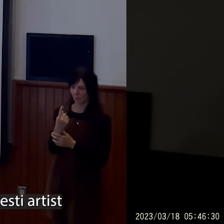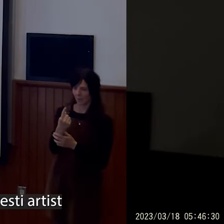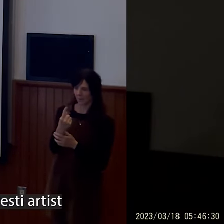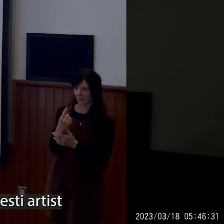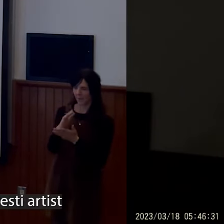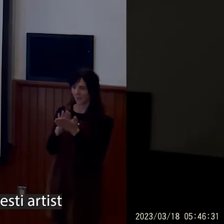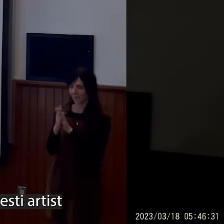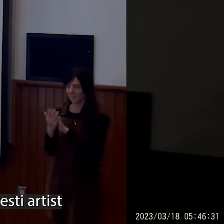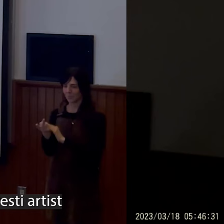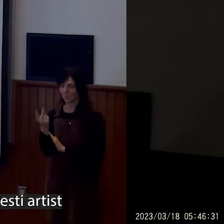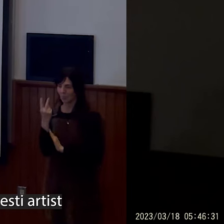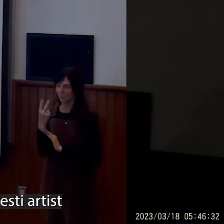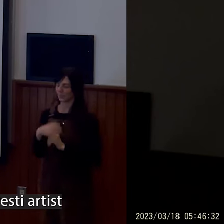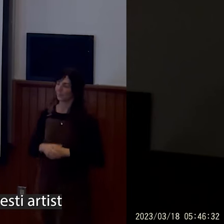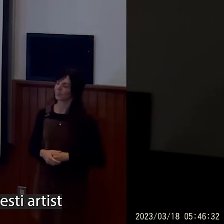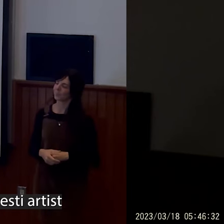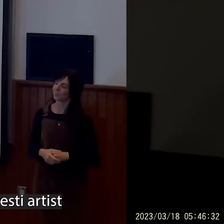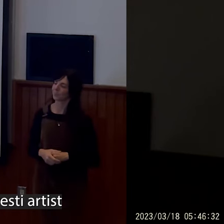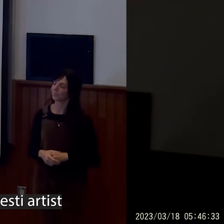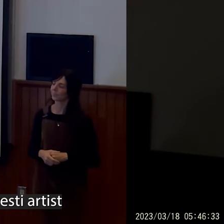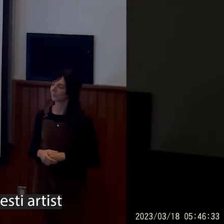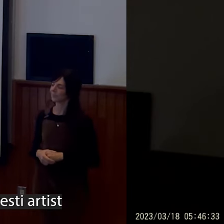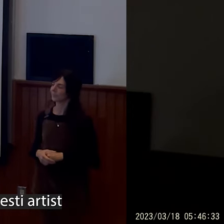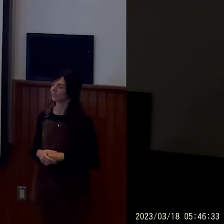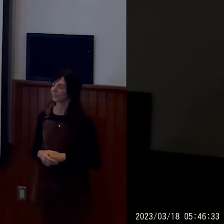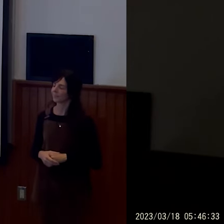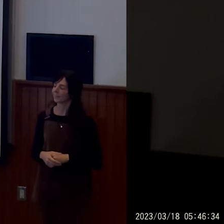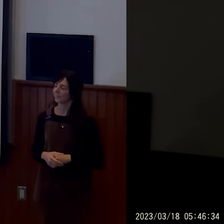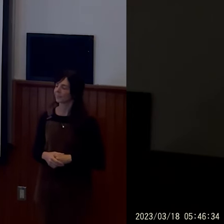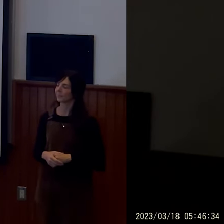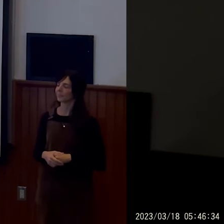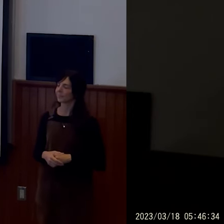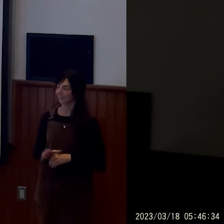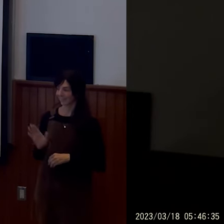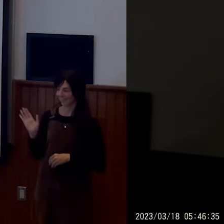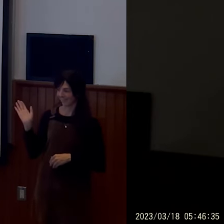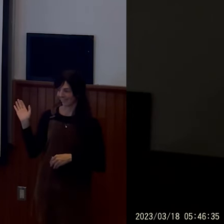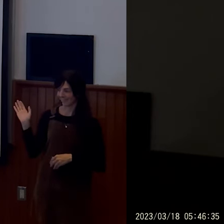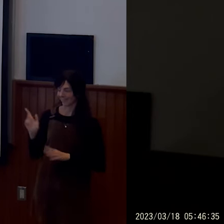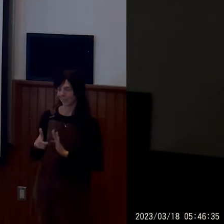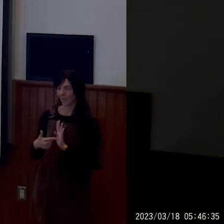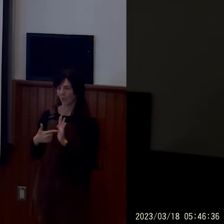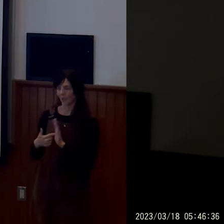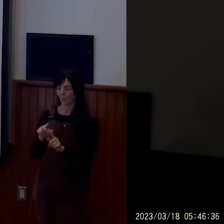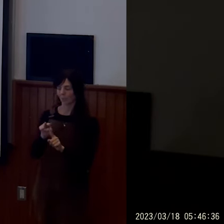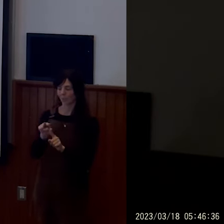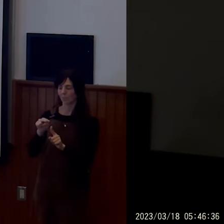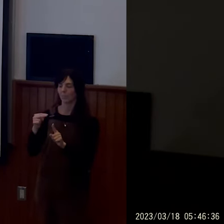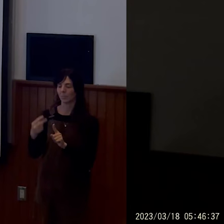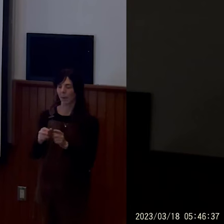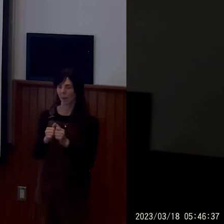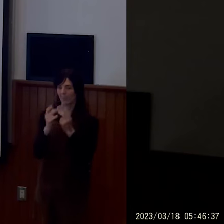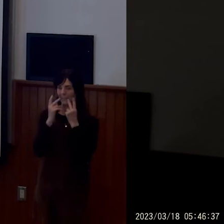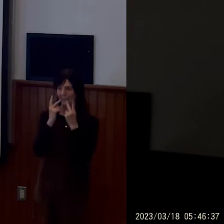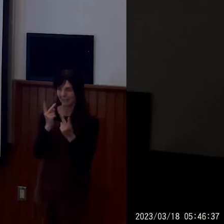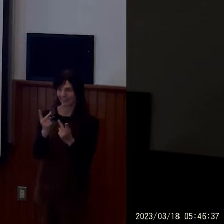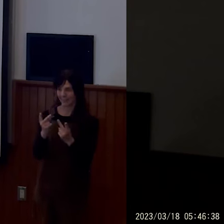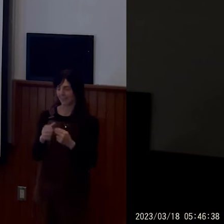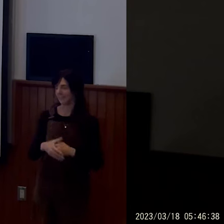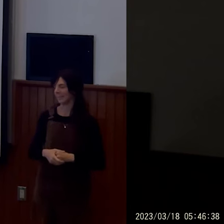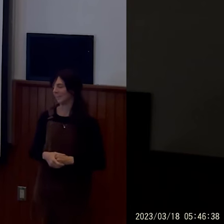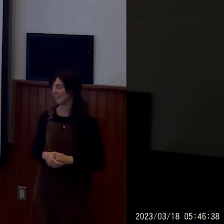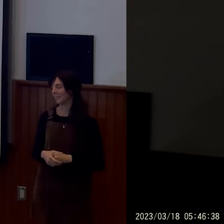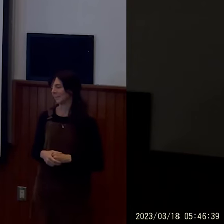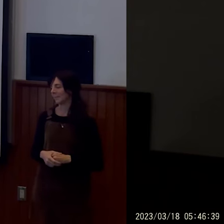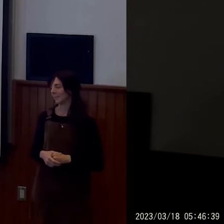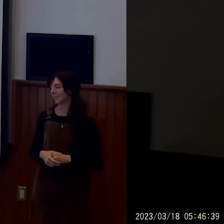So holograms, in that case, from this travesti artist, offer a different way of thinking about visibility.